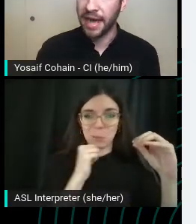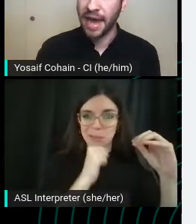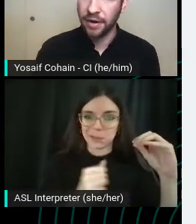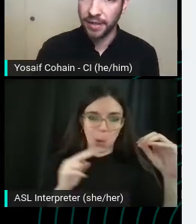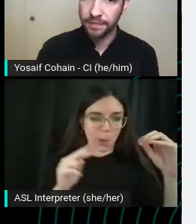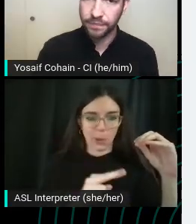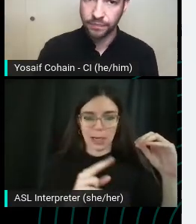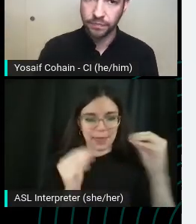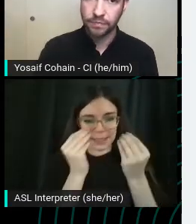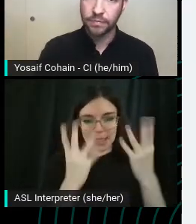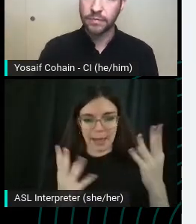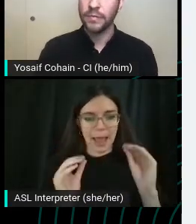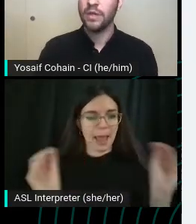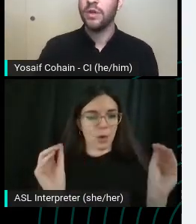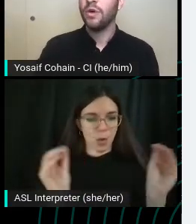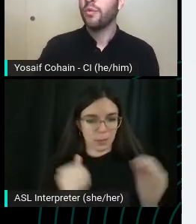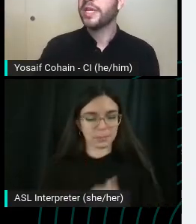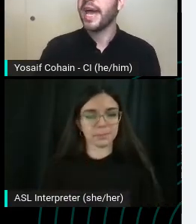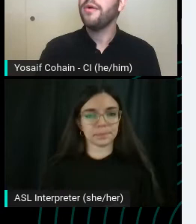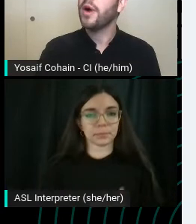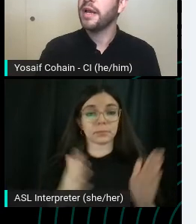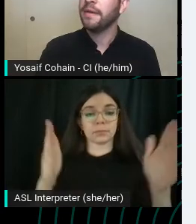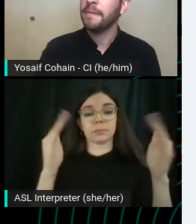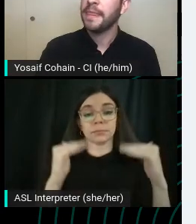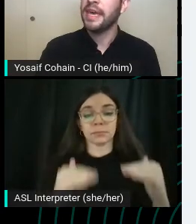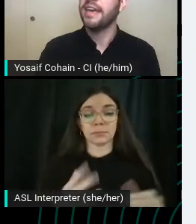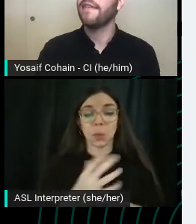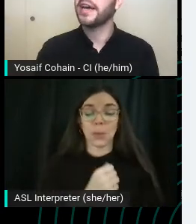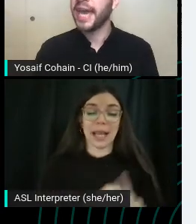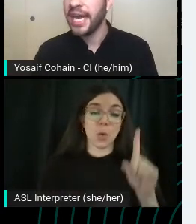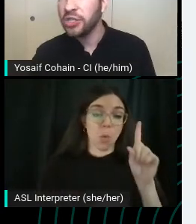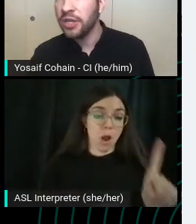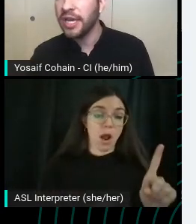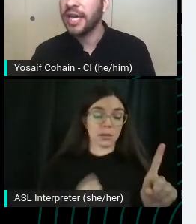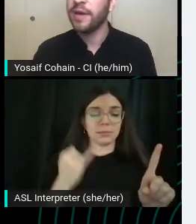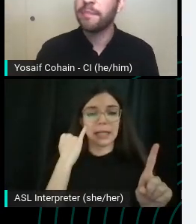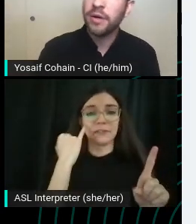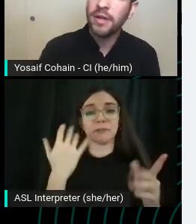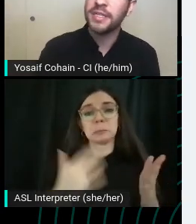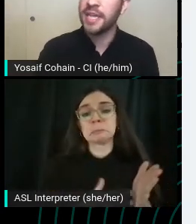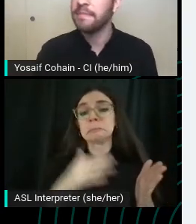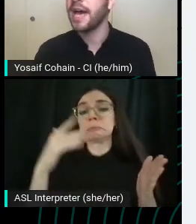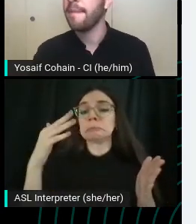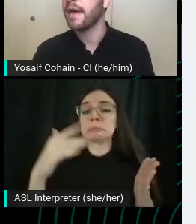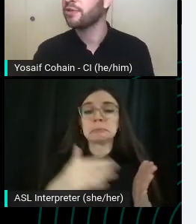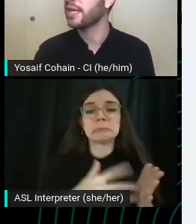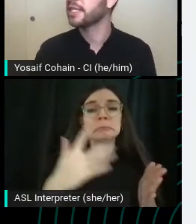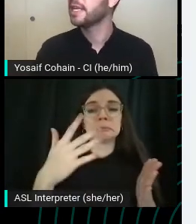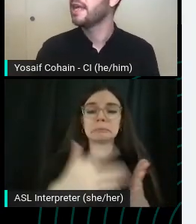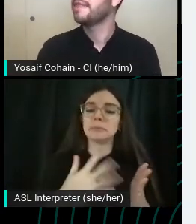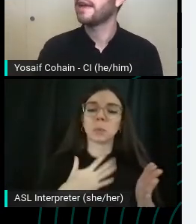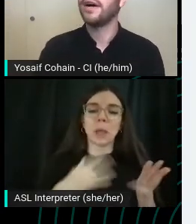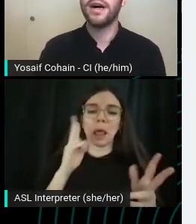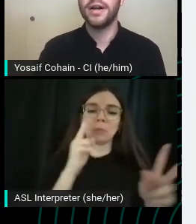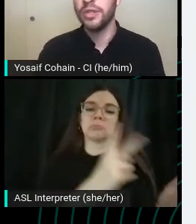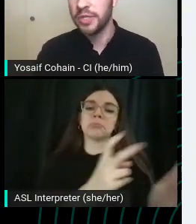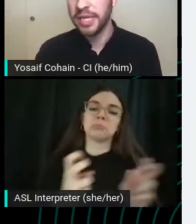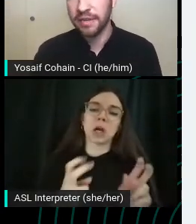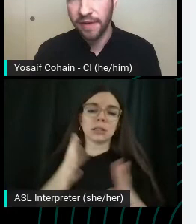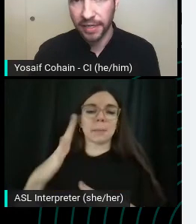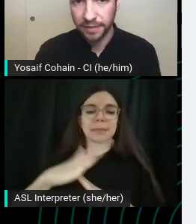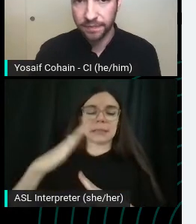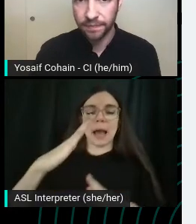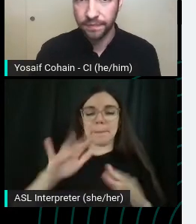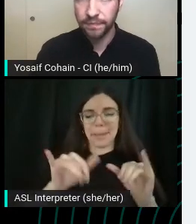the data at all. We'd get a 1 if occasionally we pull some top metrics that are